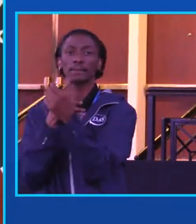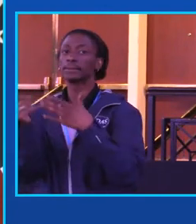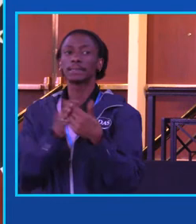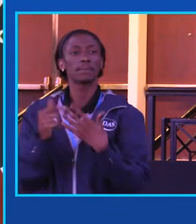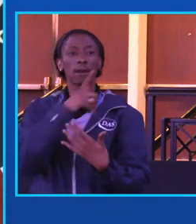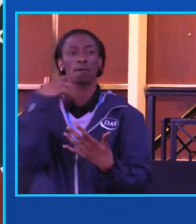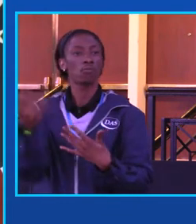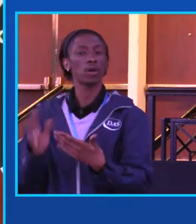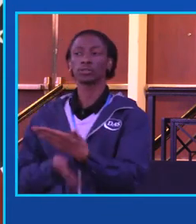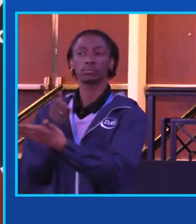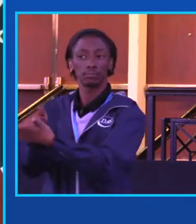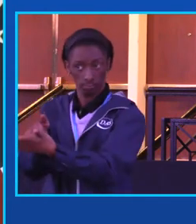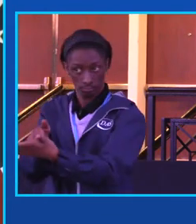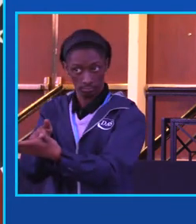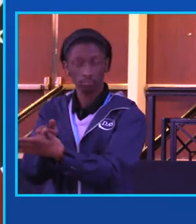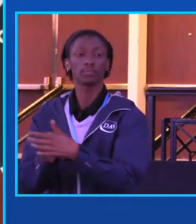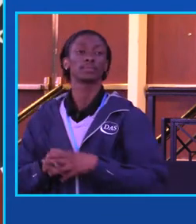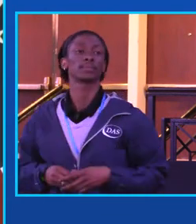aggression.